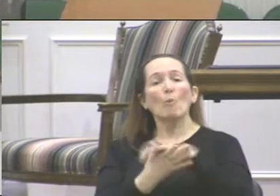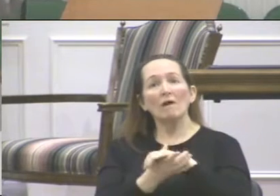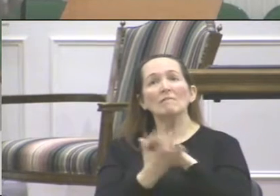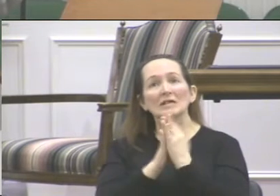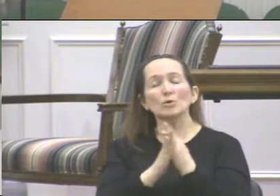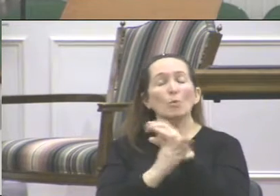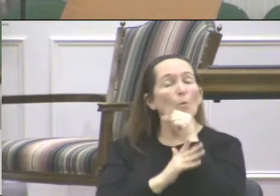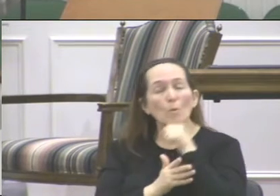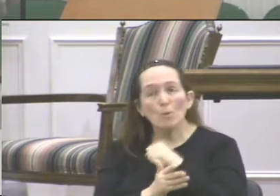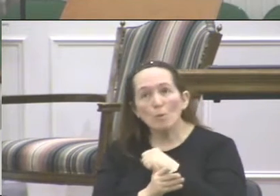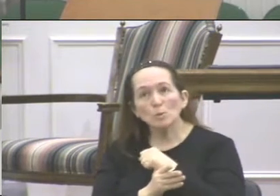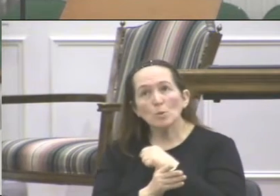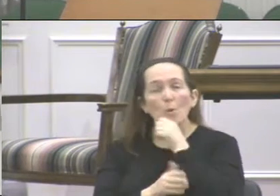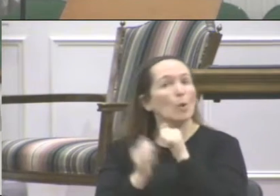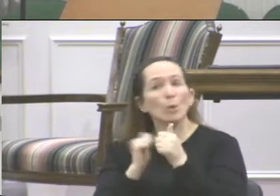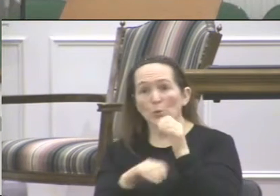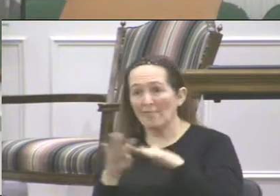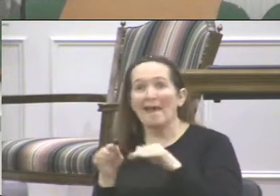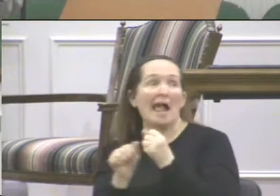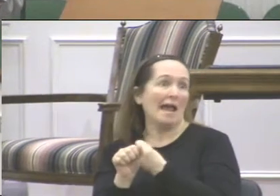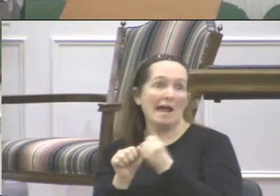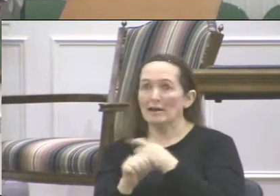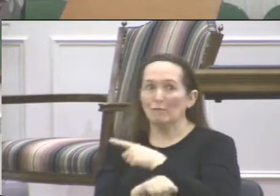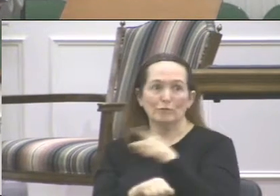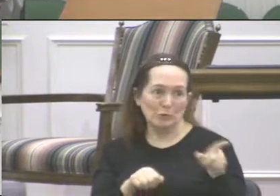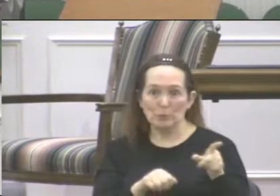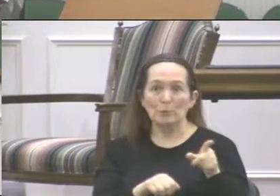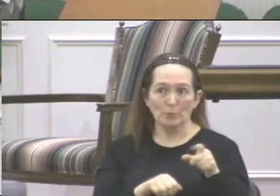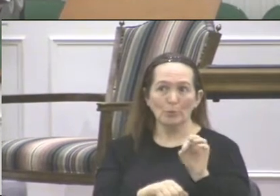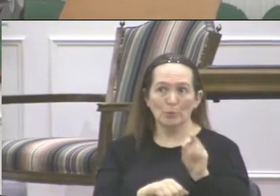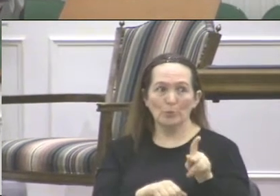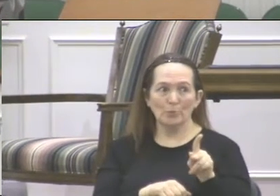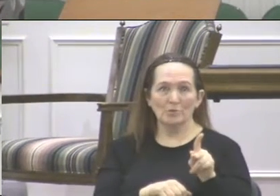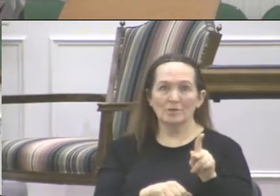And older than any of you, okay?